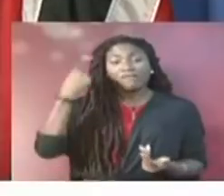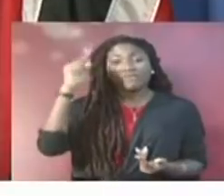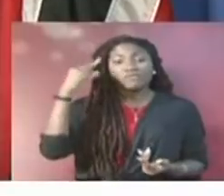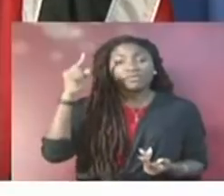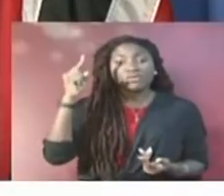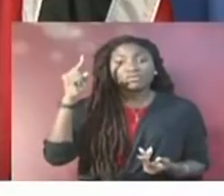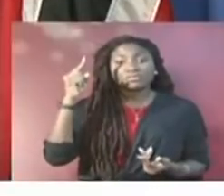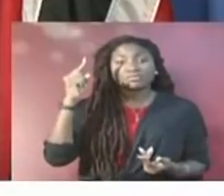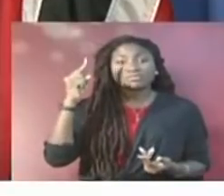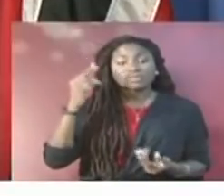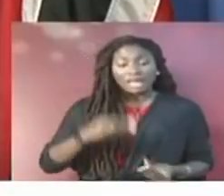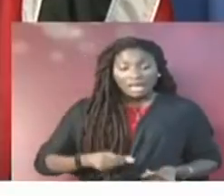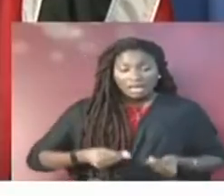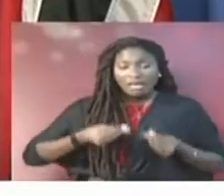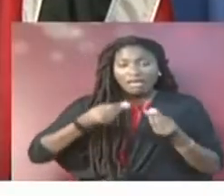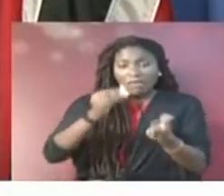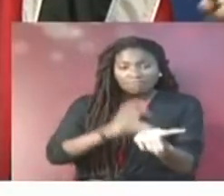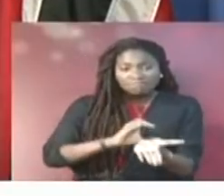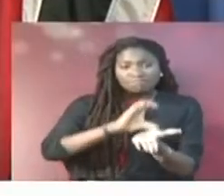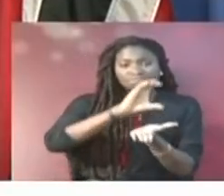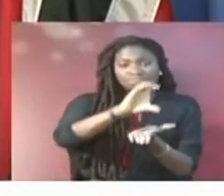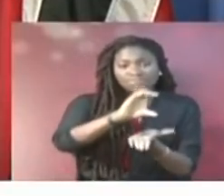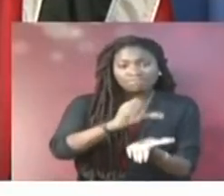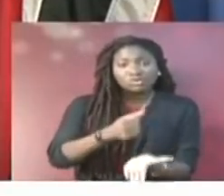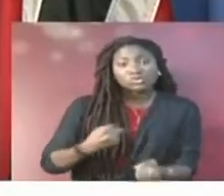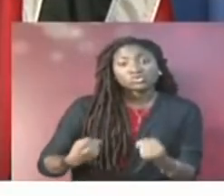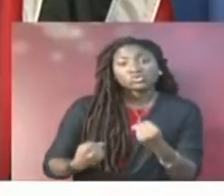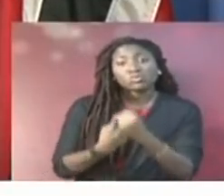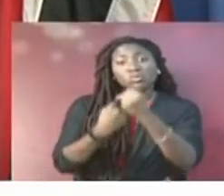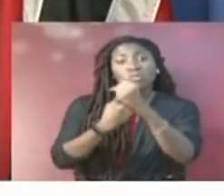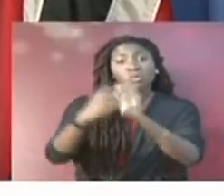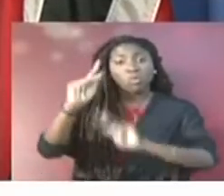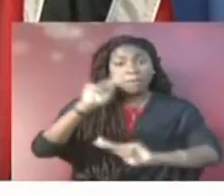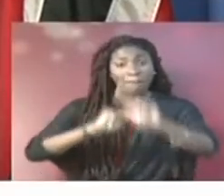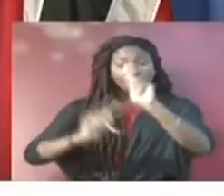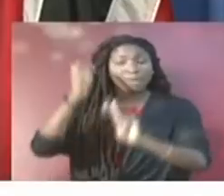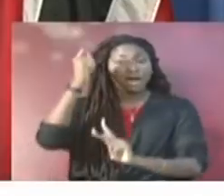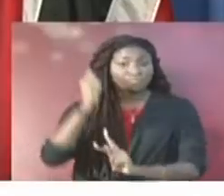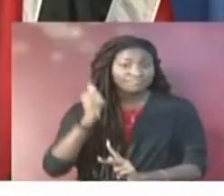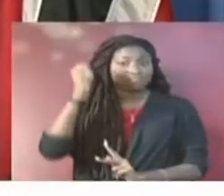the level of support that we gave last year at this time.